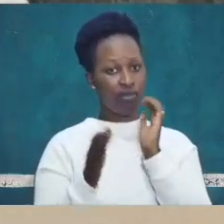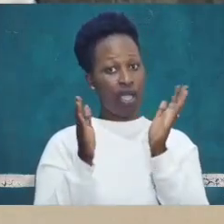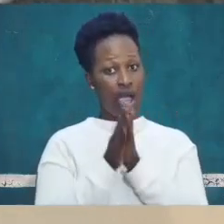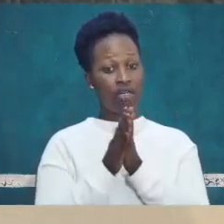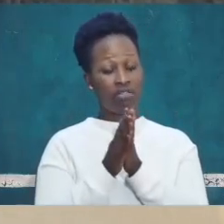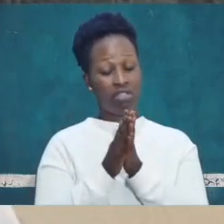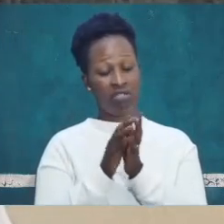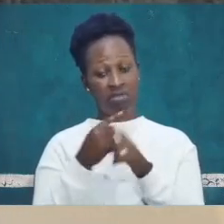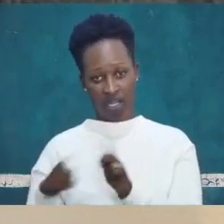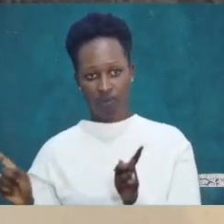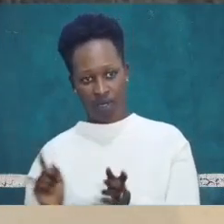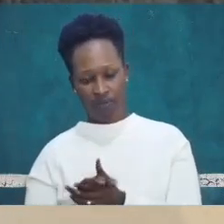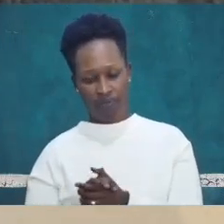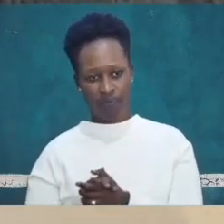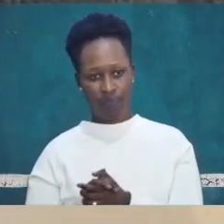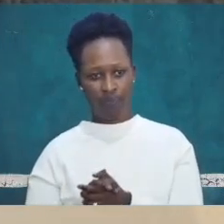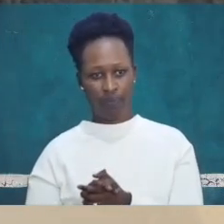versa. So